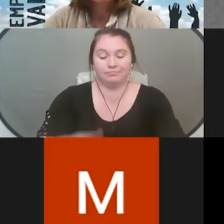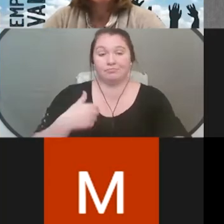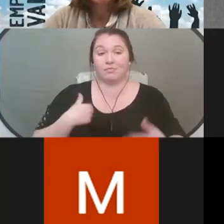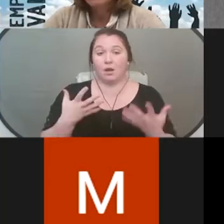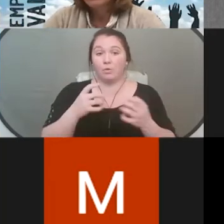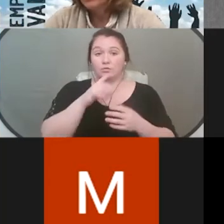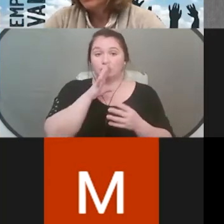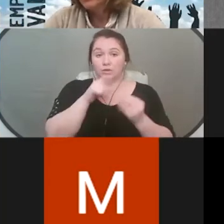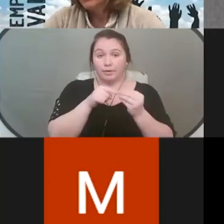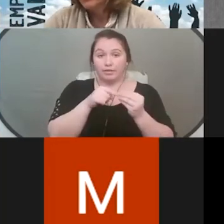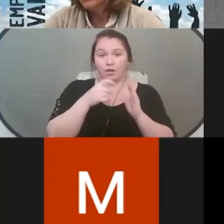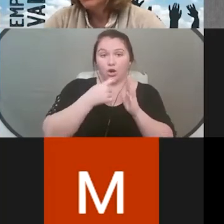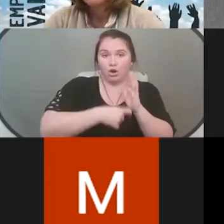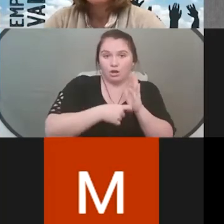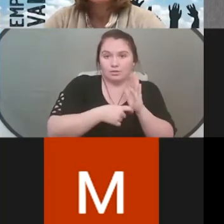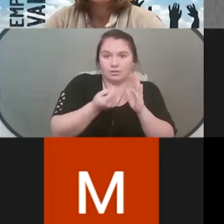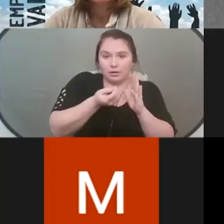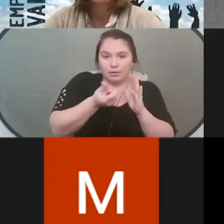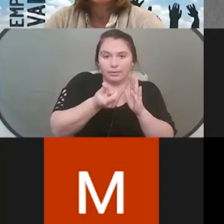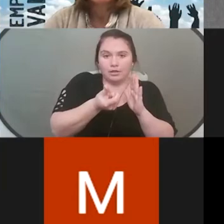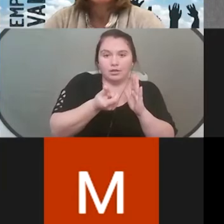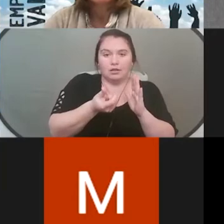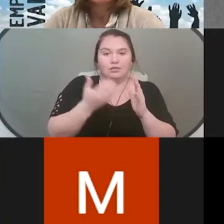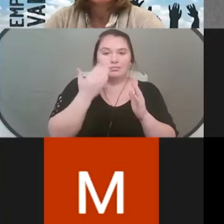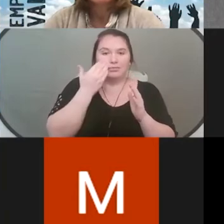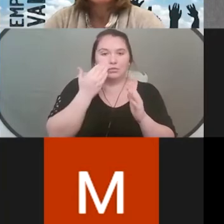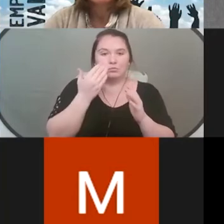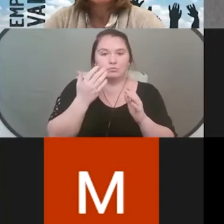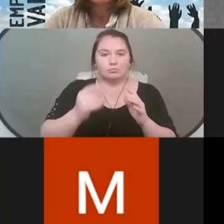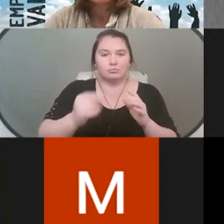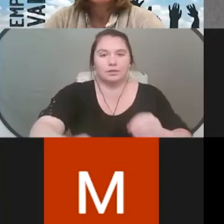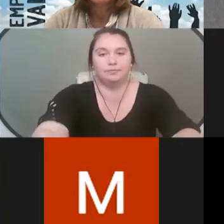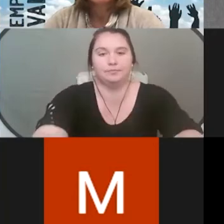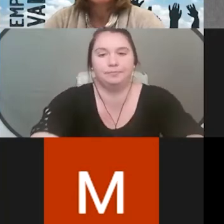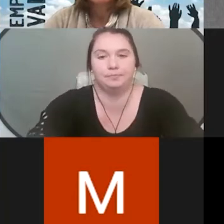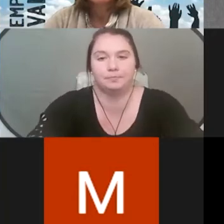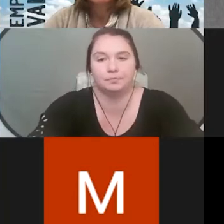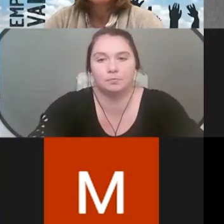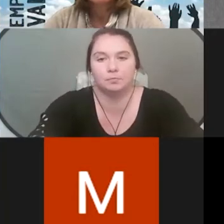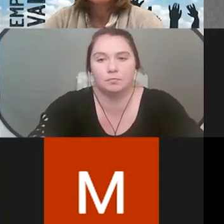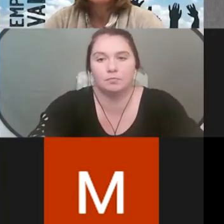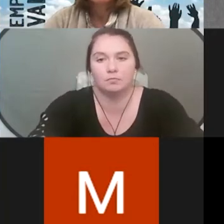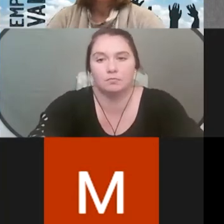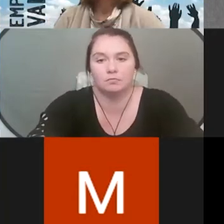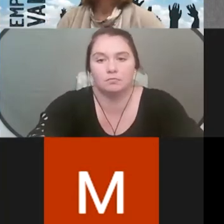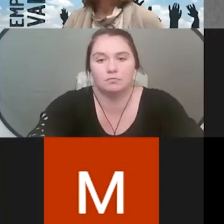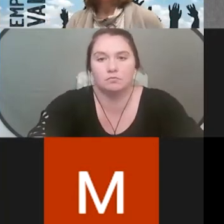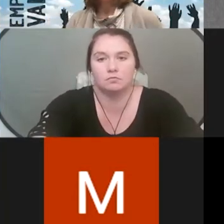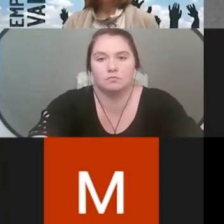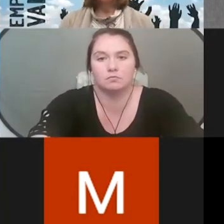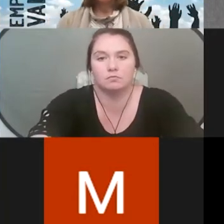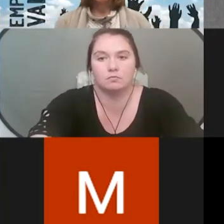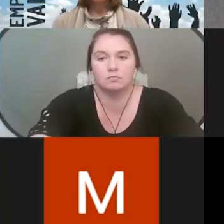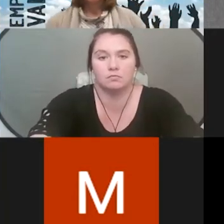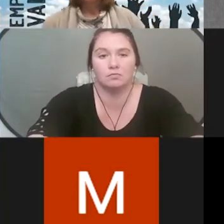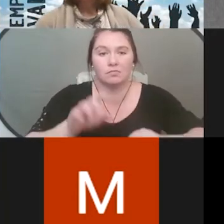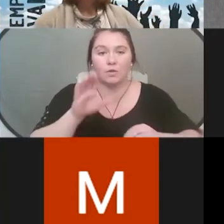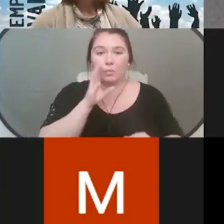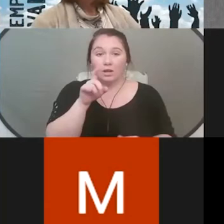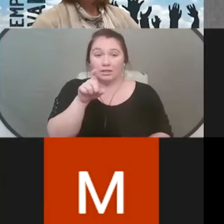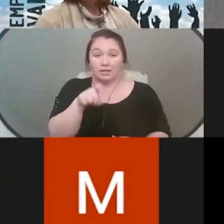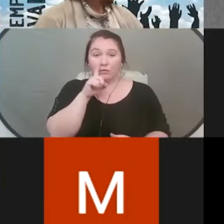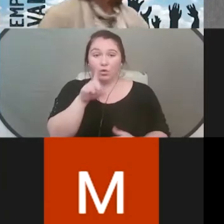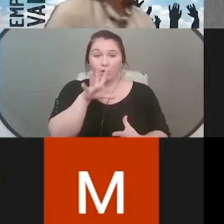we did not include, I'll say, comprehensive renovation cost, but we did include, what would it take to integrate that into the